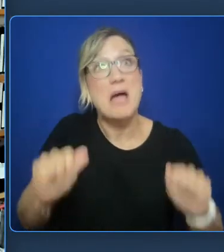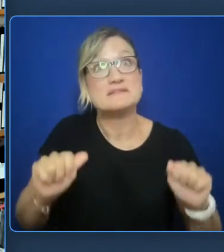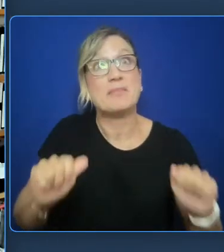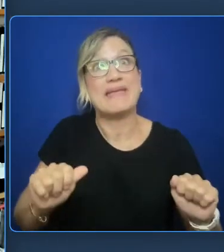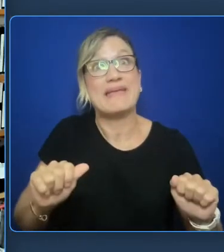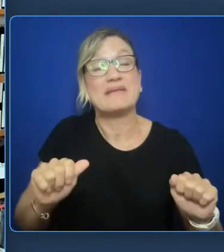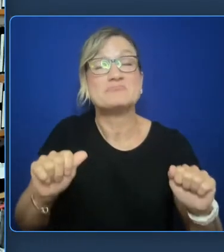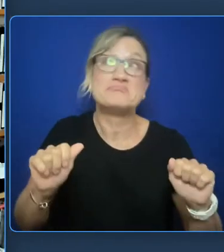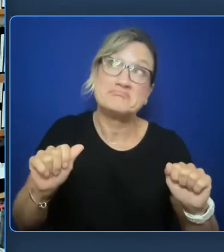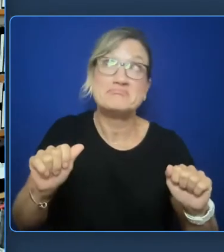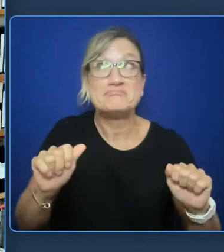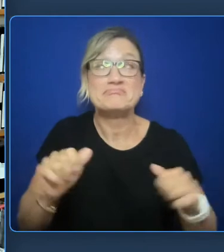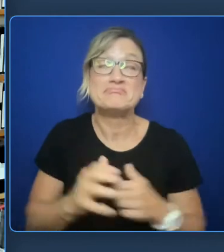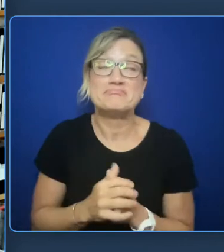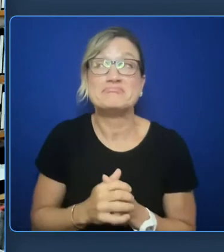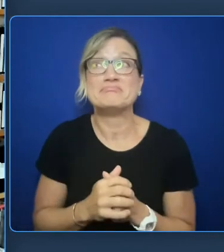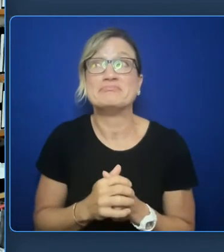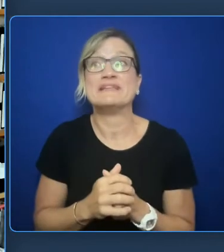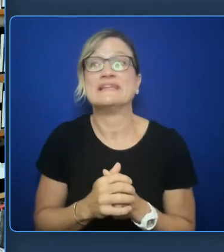Possibly,